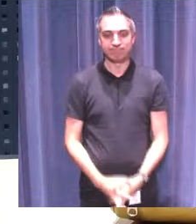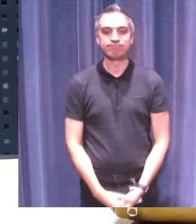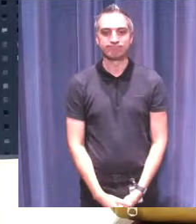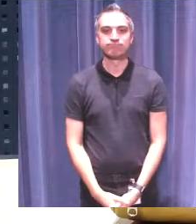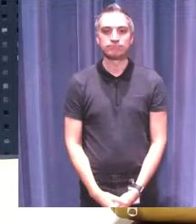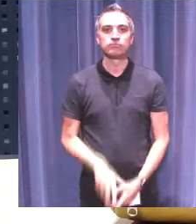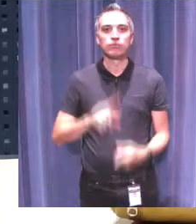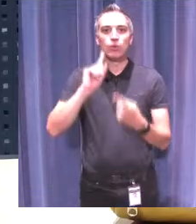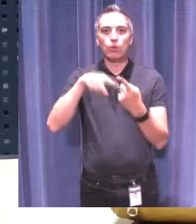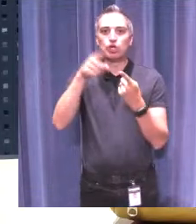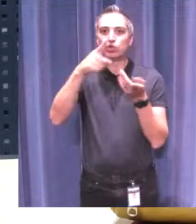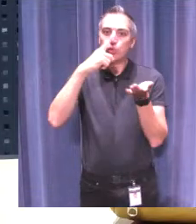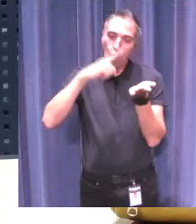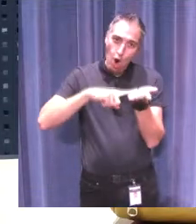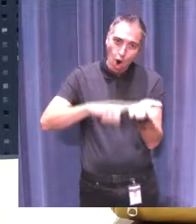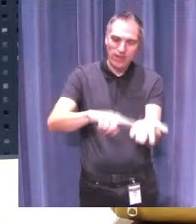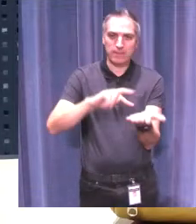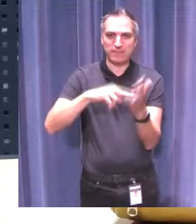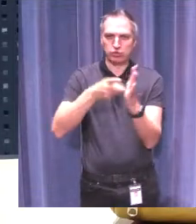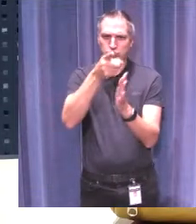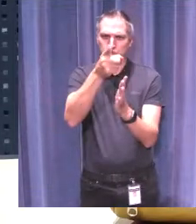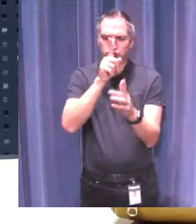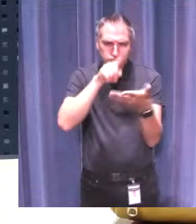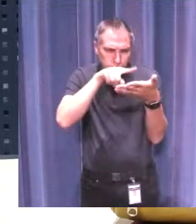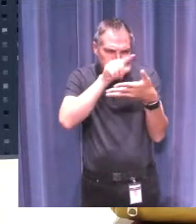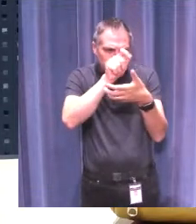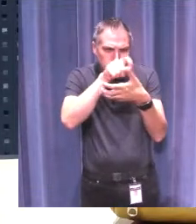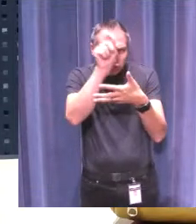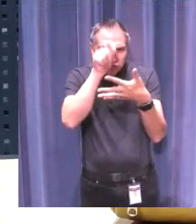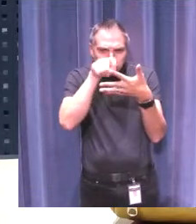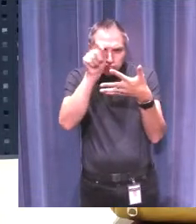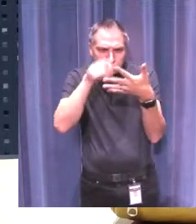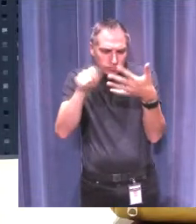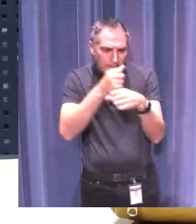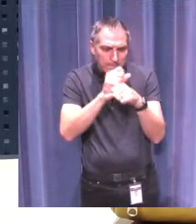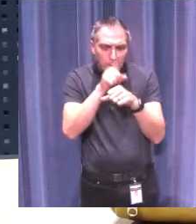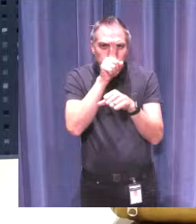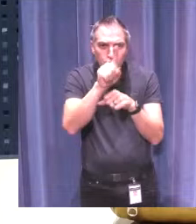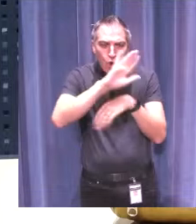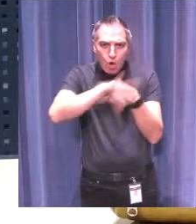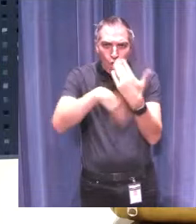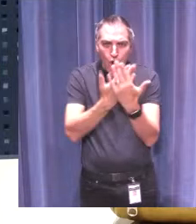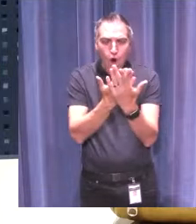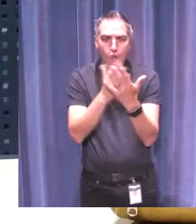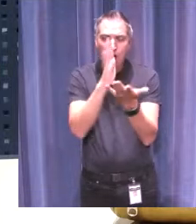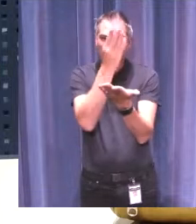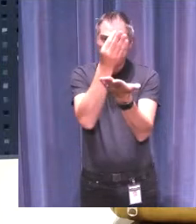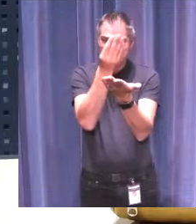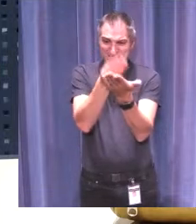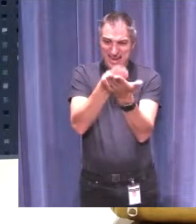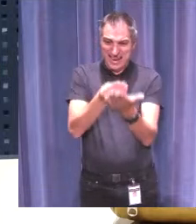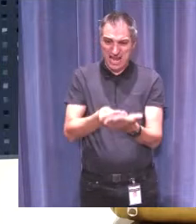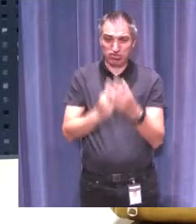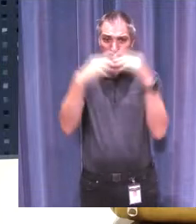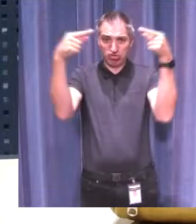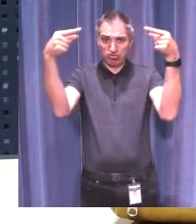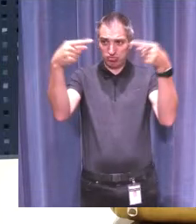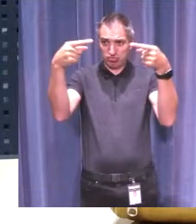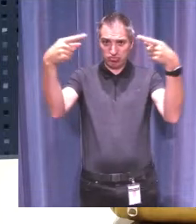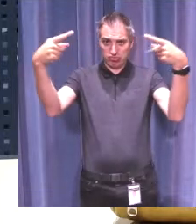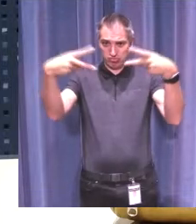When you audit something, you're verifying that all the books and the records of financial input and output